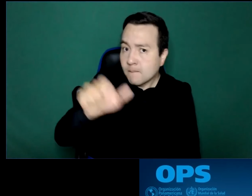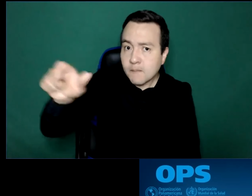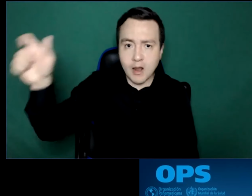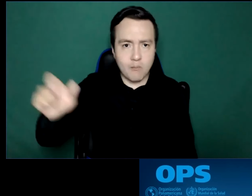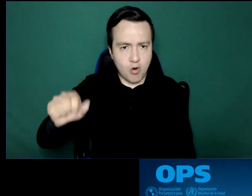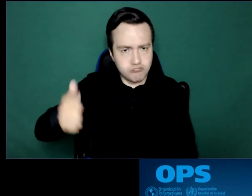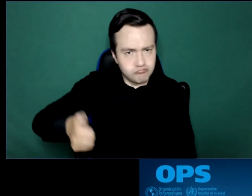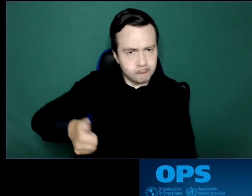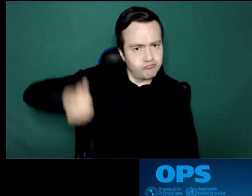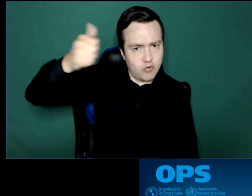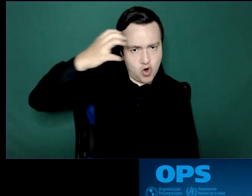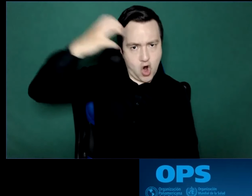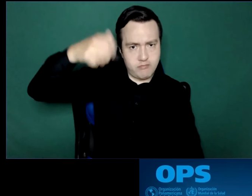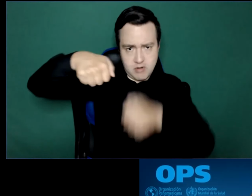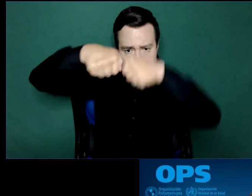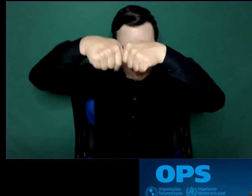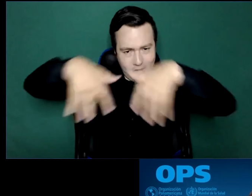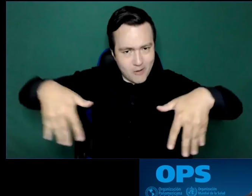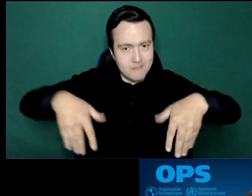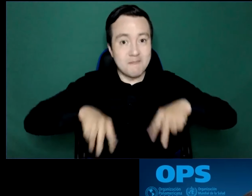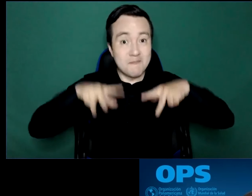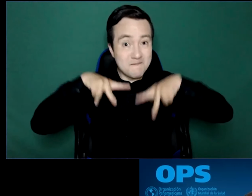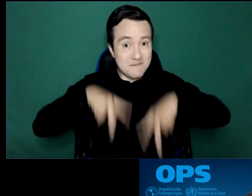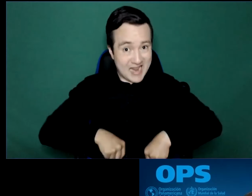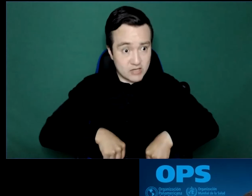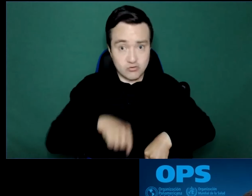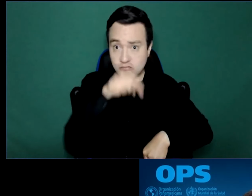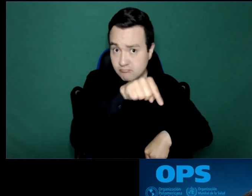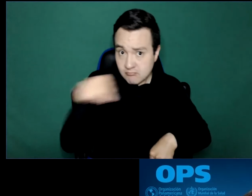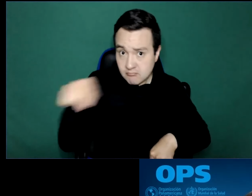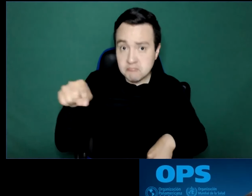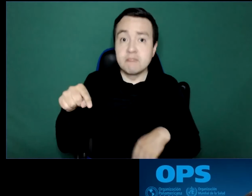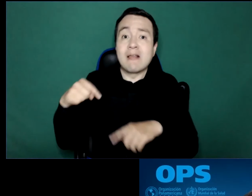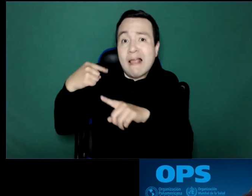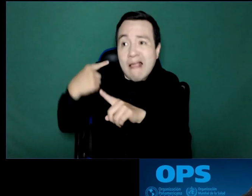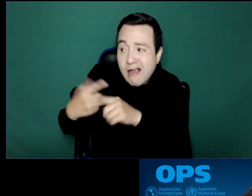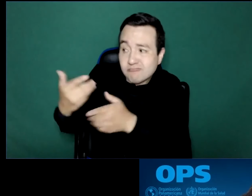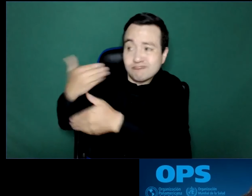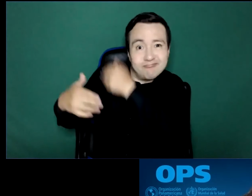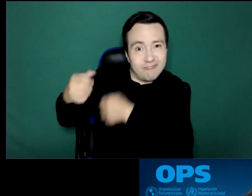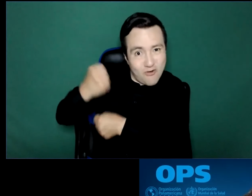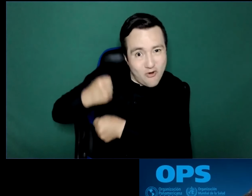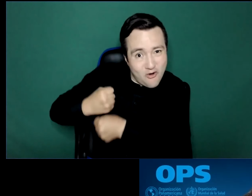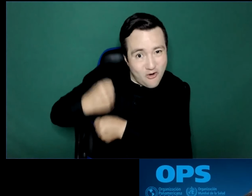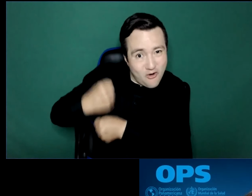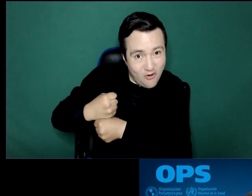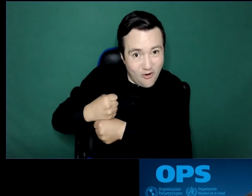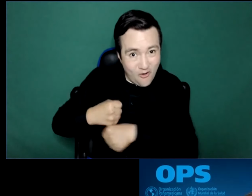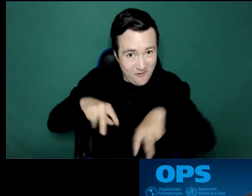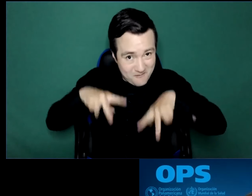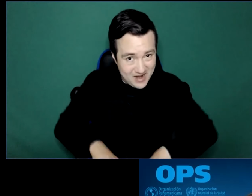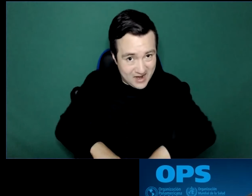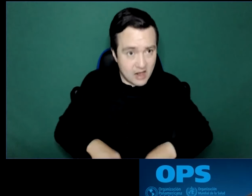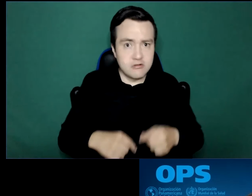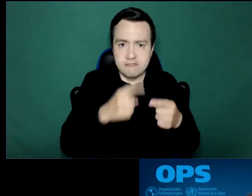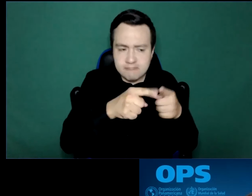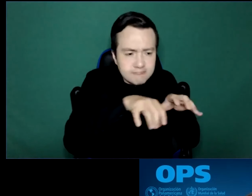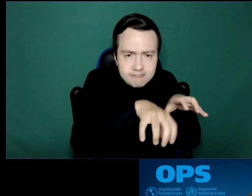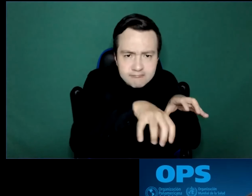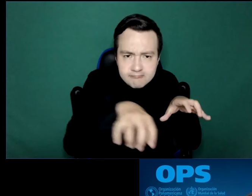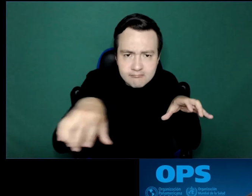former ministers, vice ministers, health minister officers, our colleagues from the country